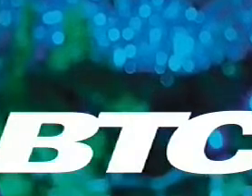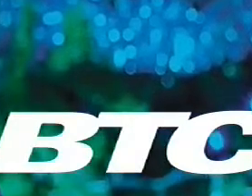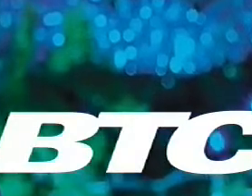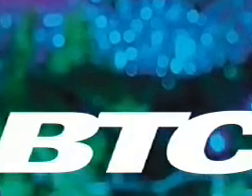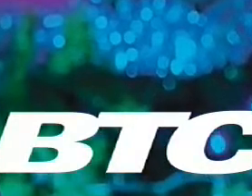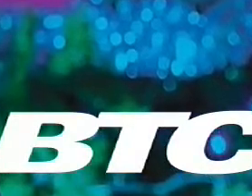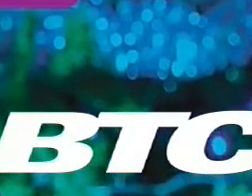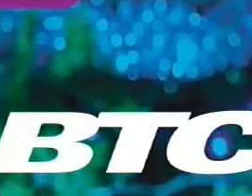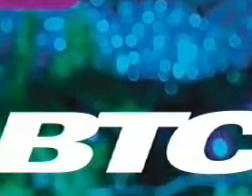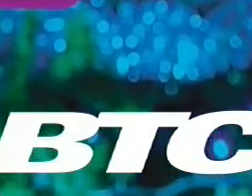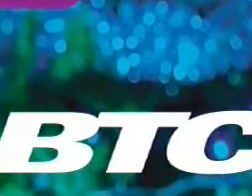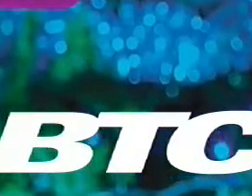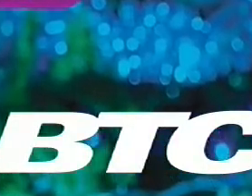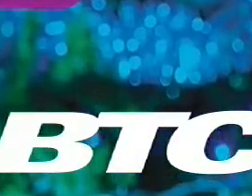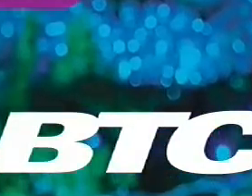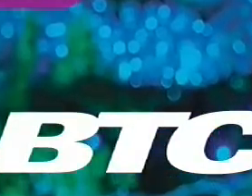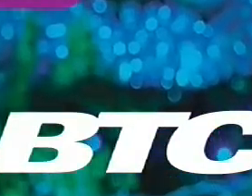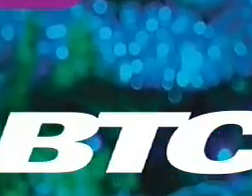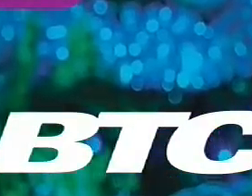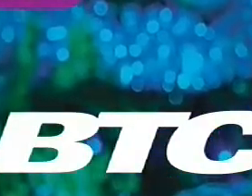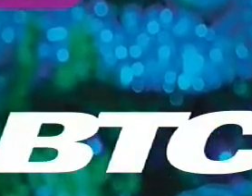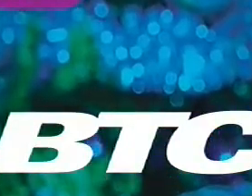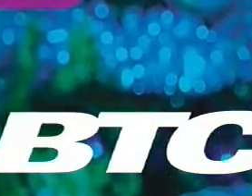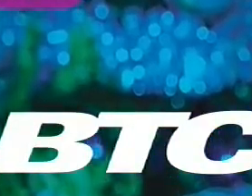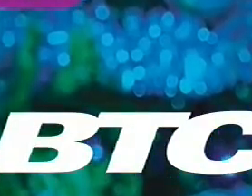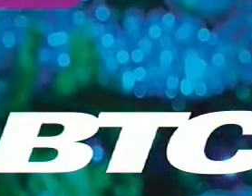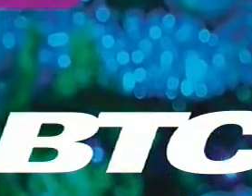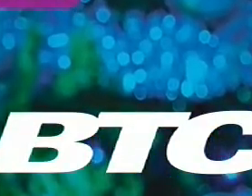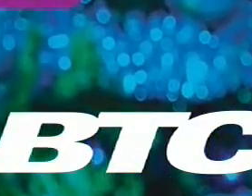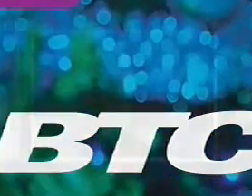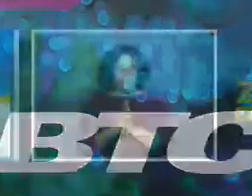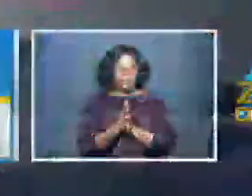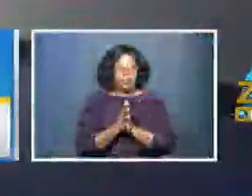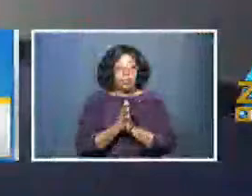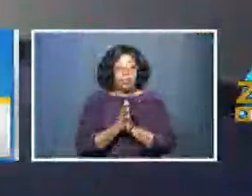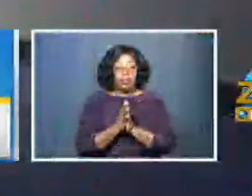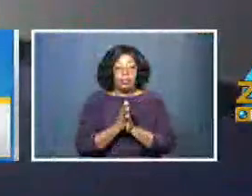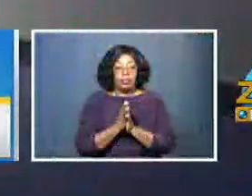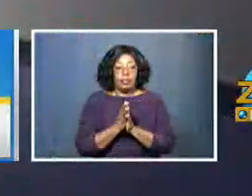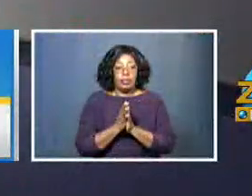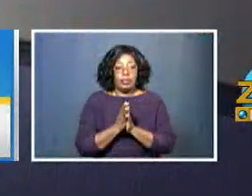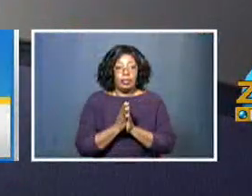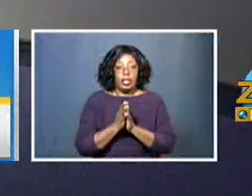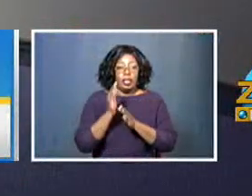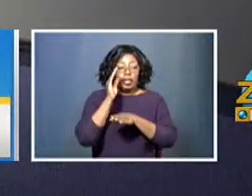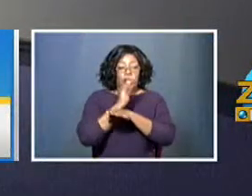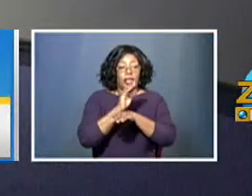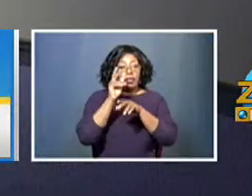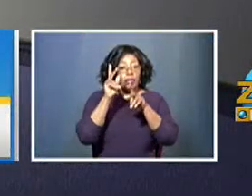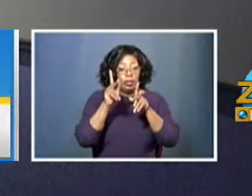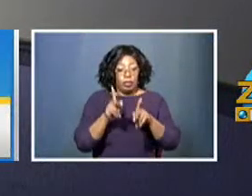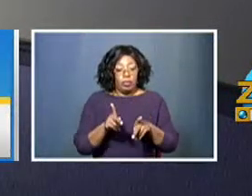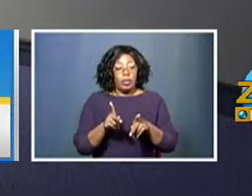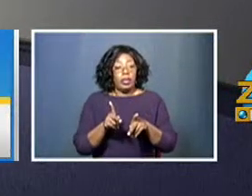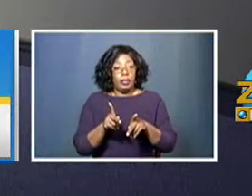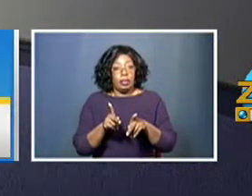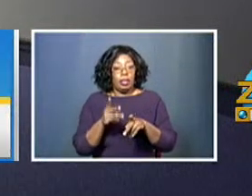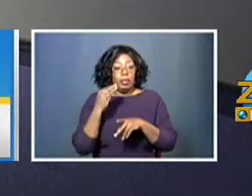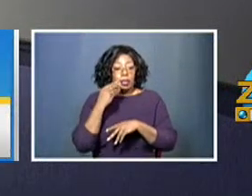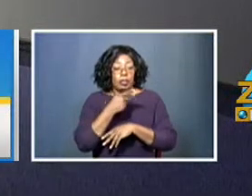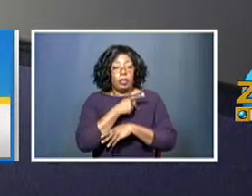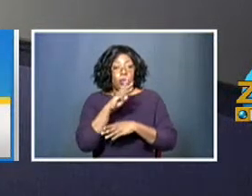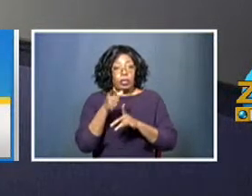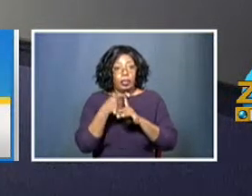Extreme Internet Bundle. Make Christmas sparkle. Sign up today. Good evening, everyone. I'm Akush Lapinder. Welcome